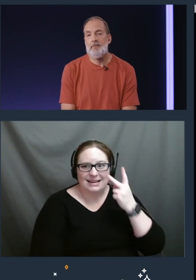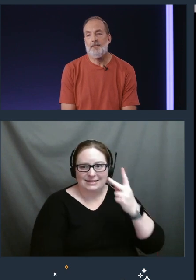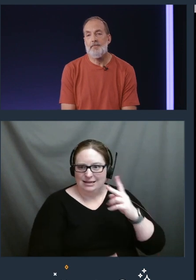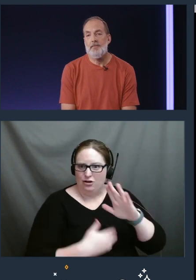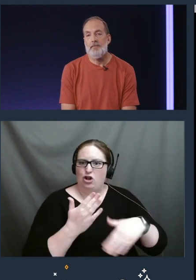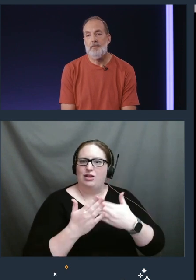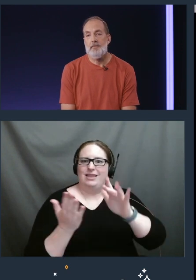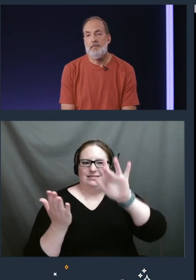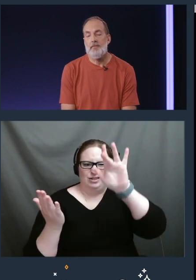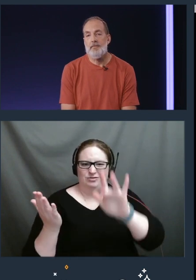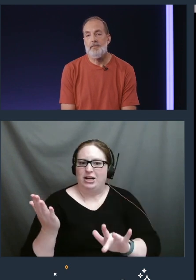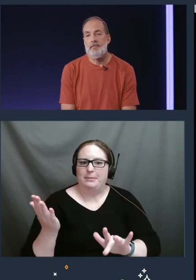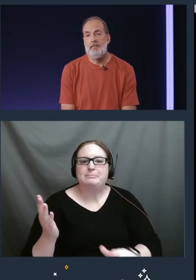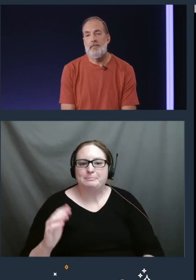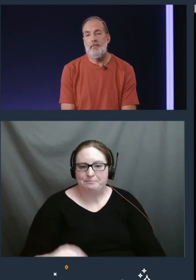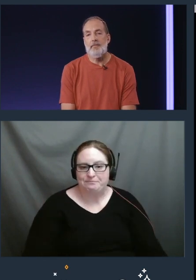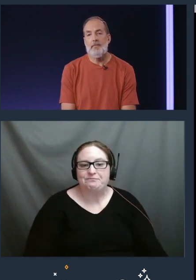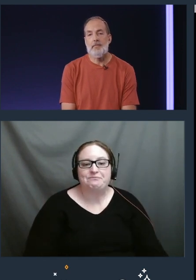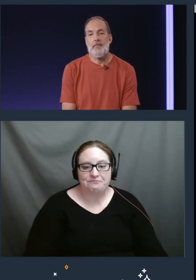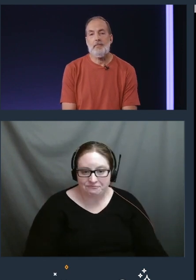freed up.